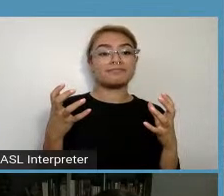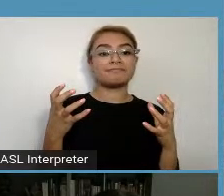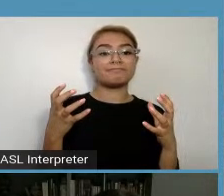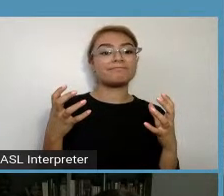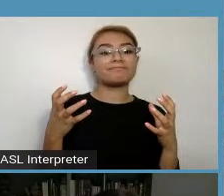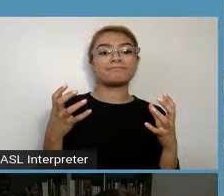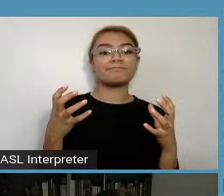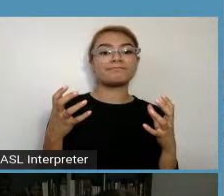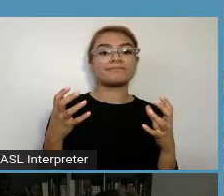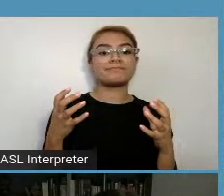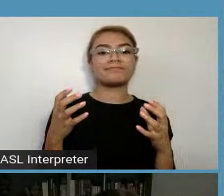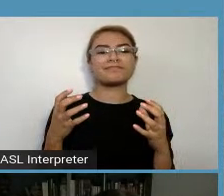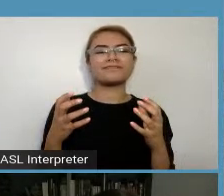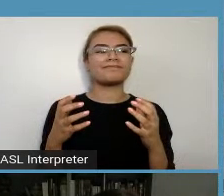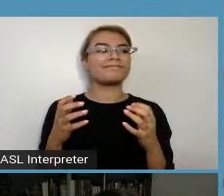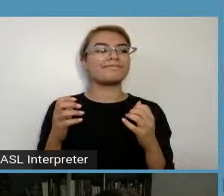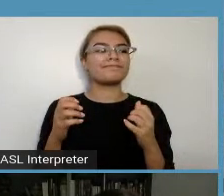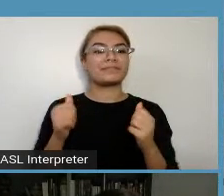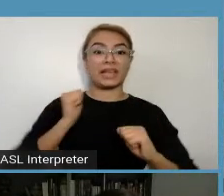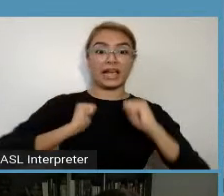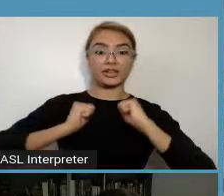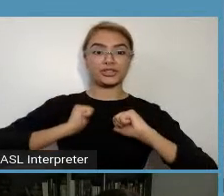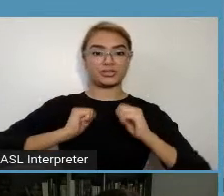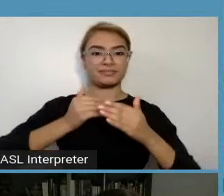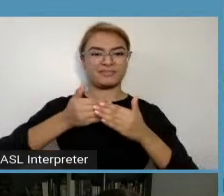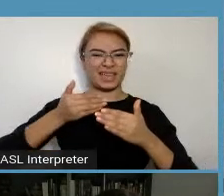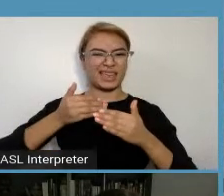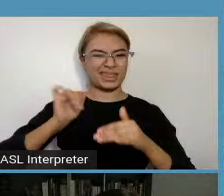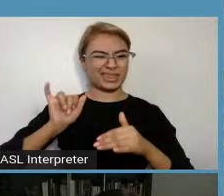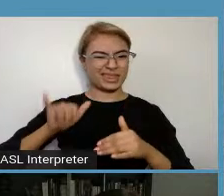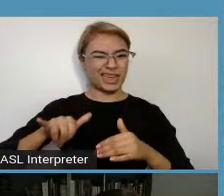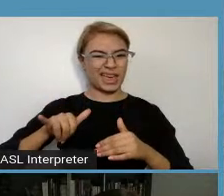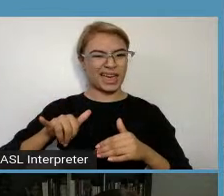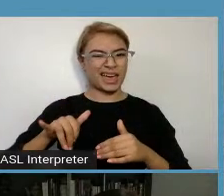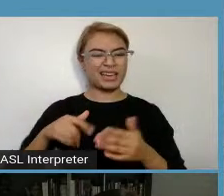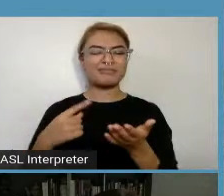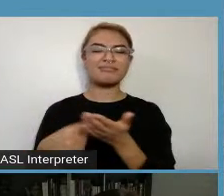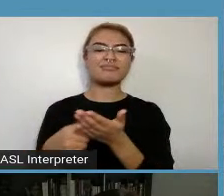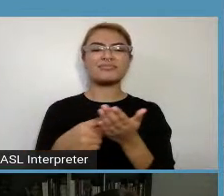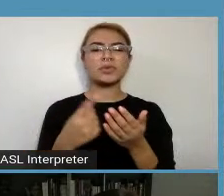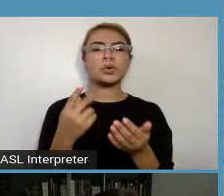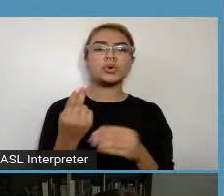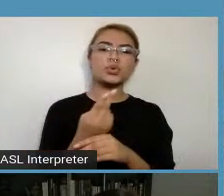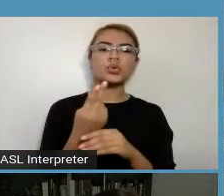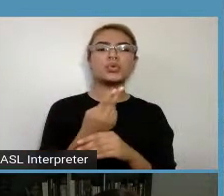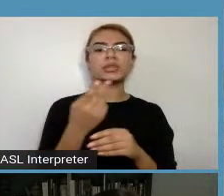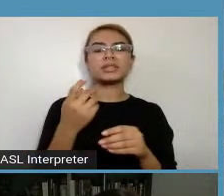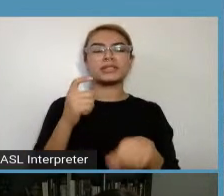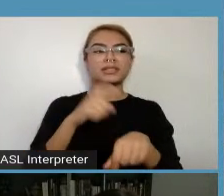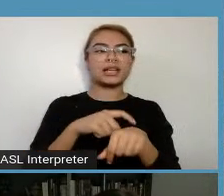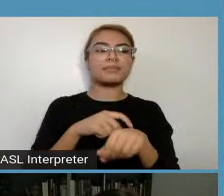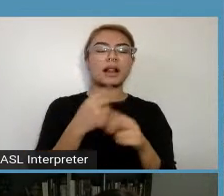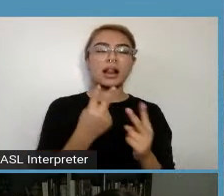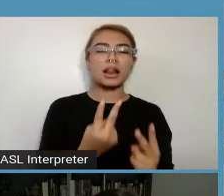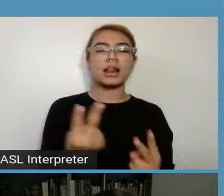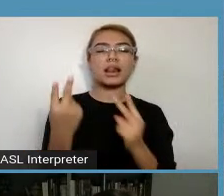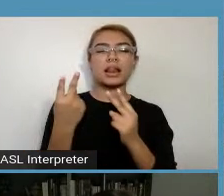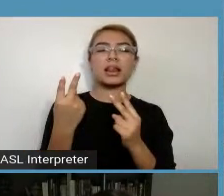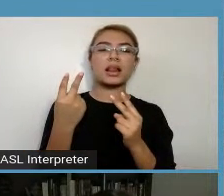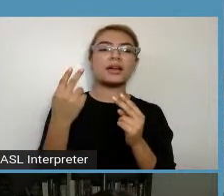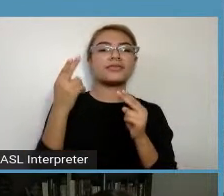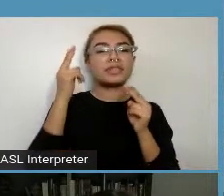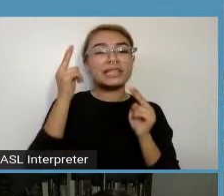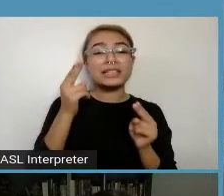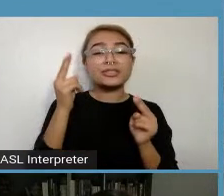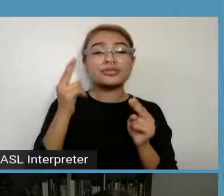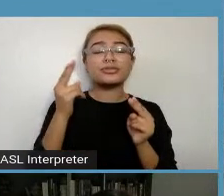putting some action, behind it. He talked about, whereas we use this time to reflect on the history of Indigenous settler relations